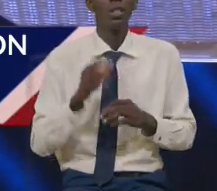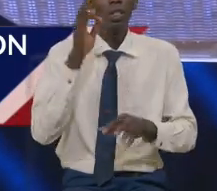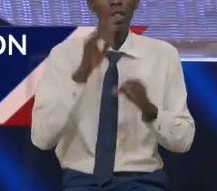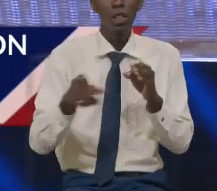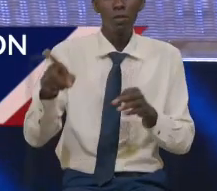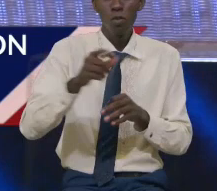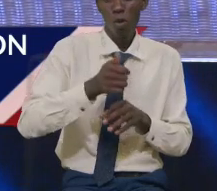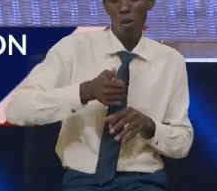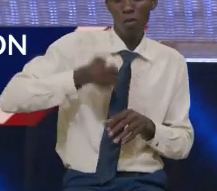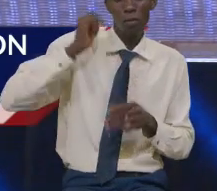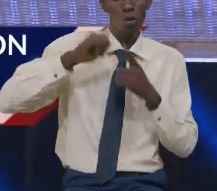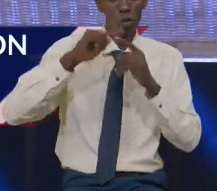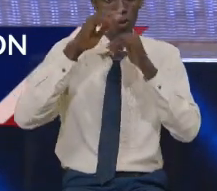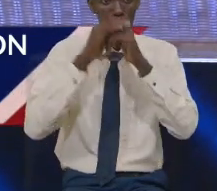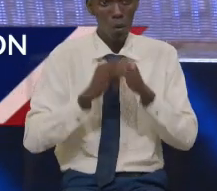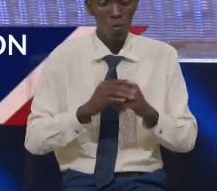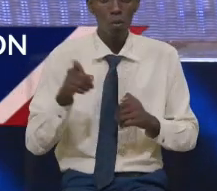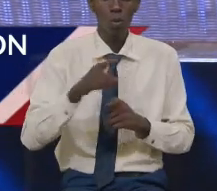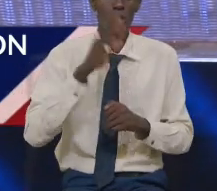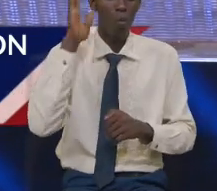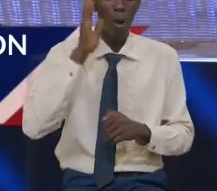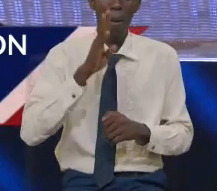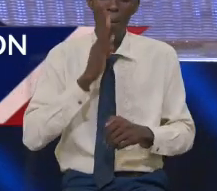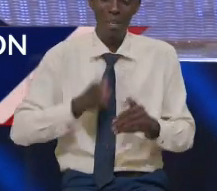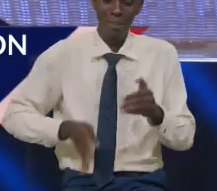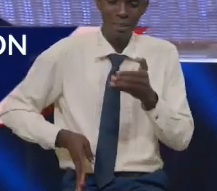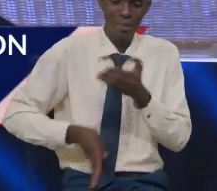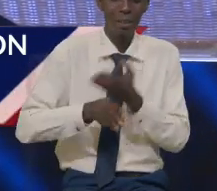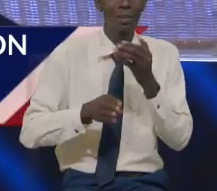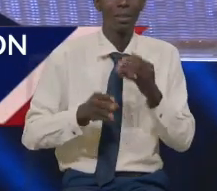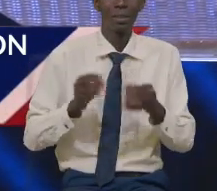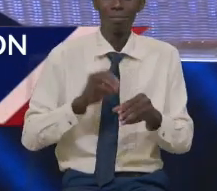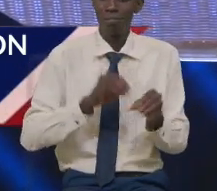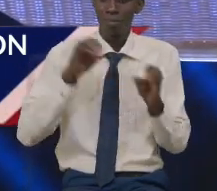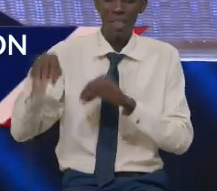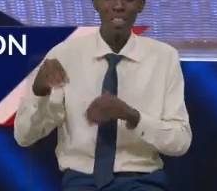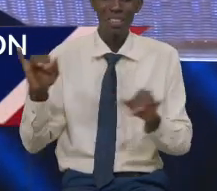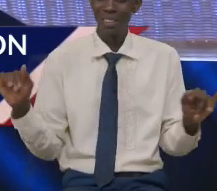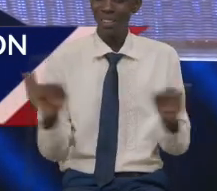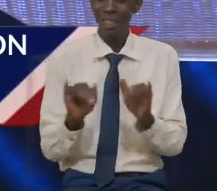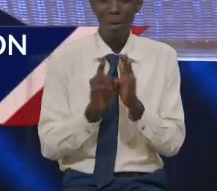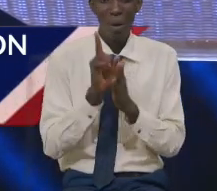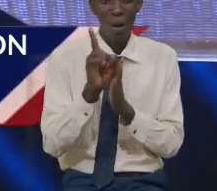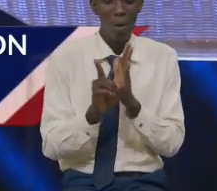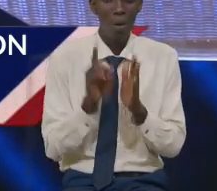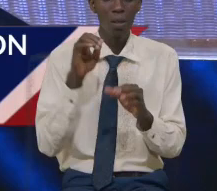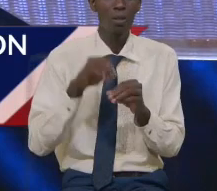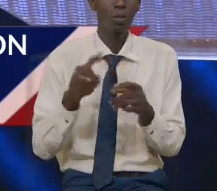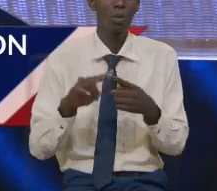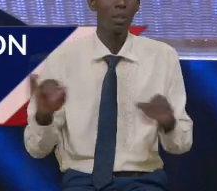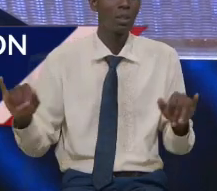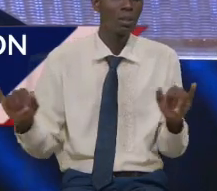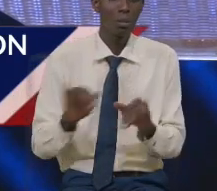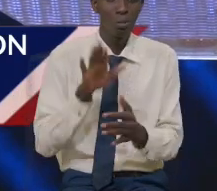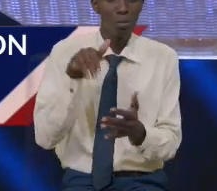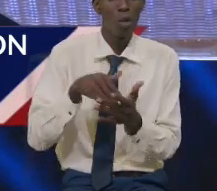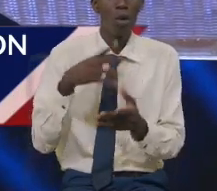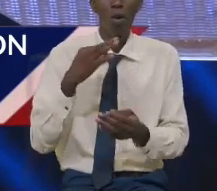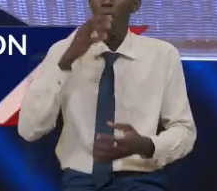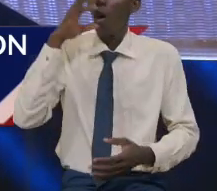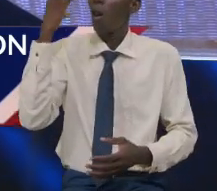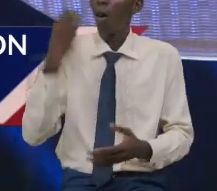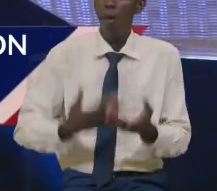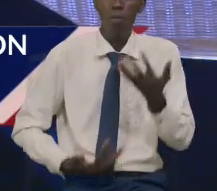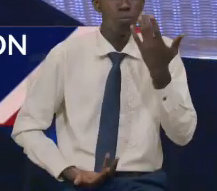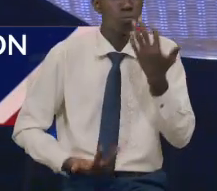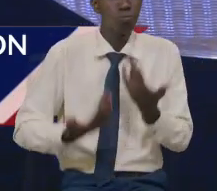not, ye shall be cast the same hour into the midst of the burning fiery furnace. Look